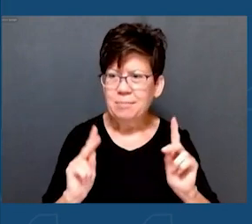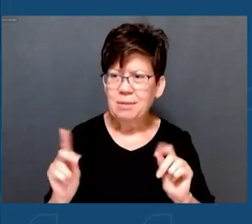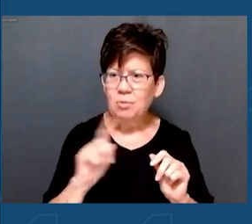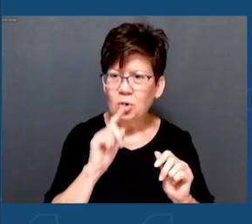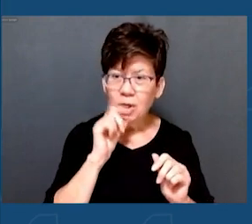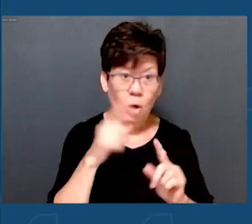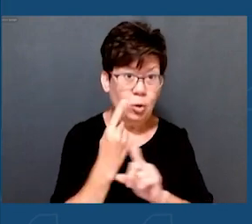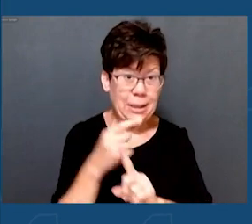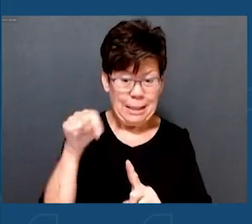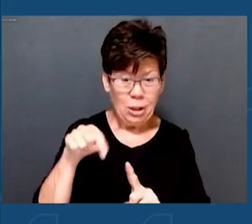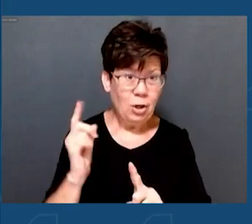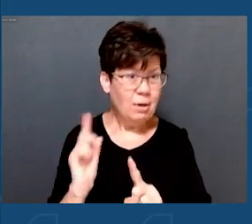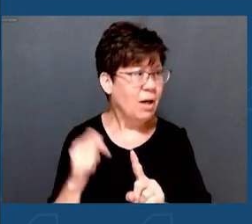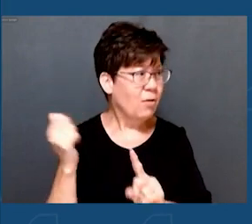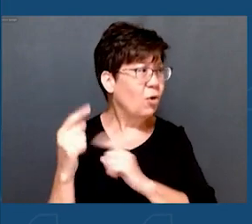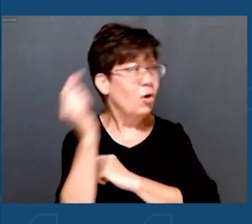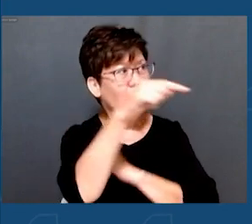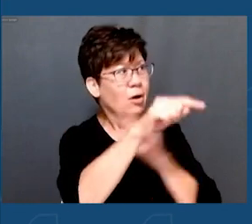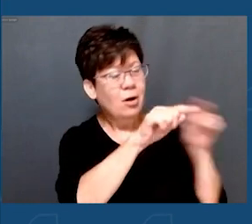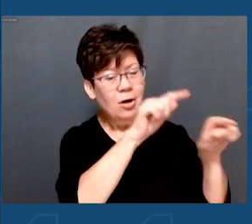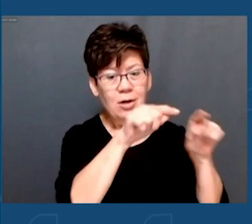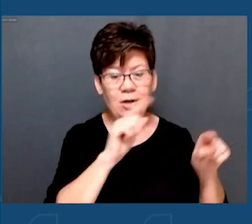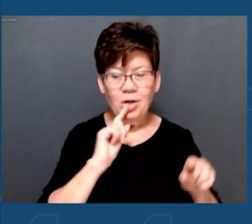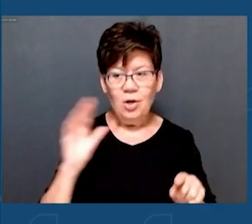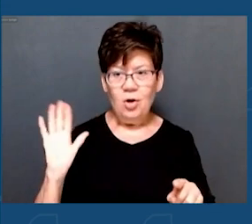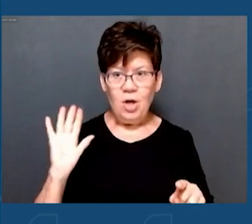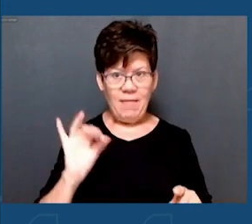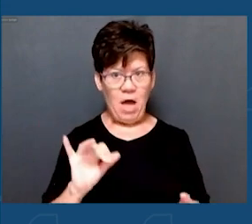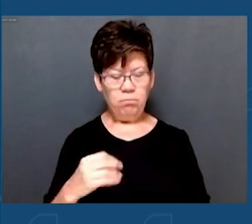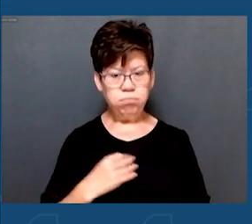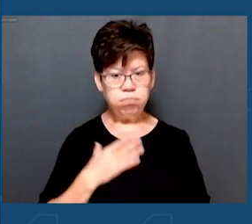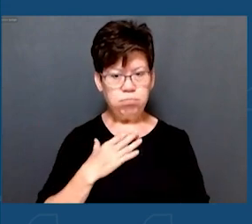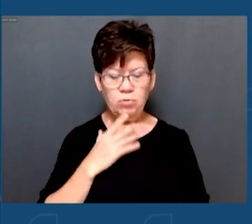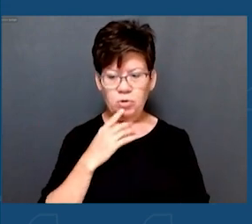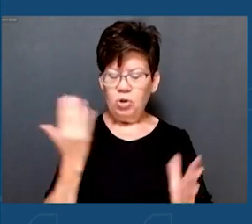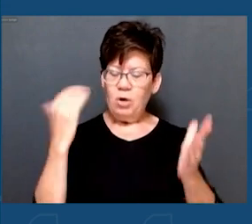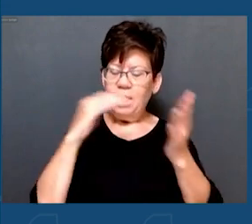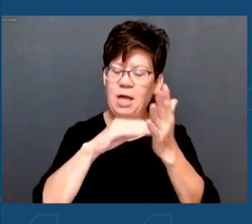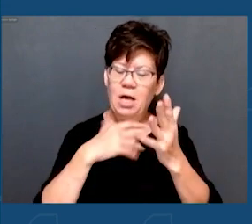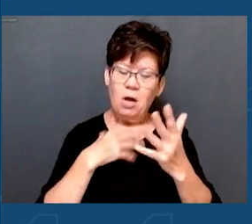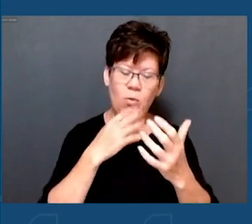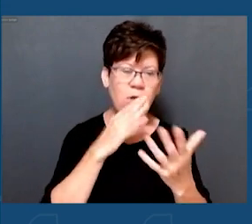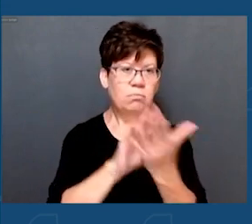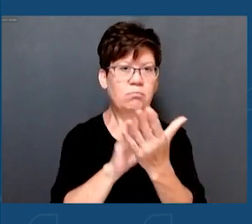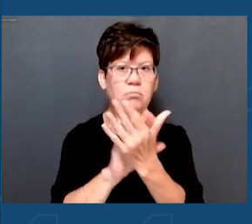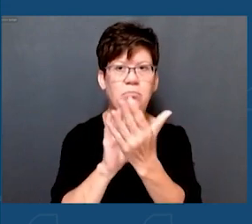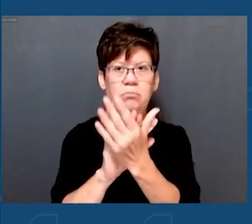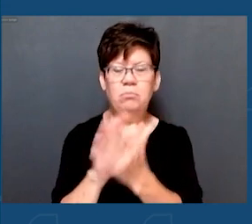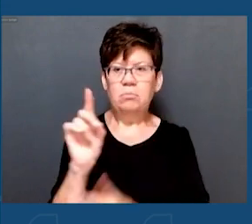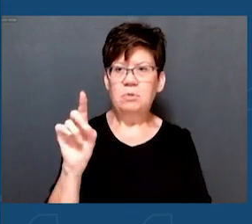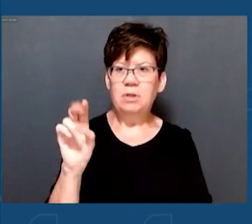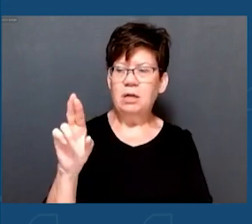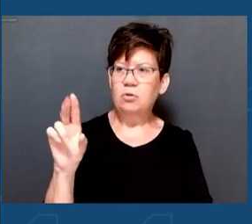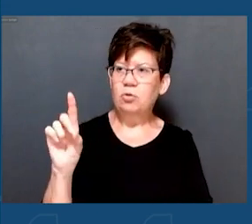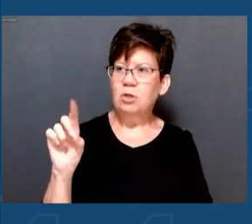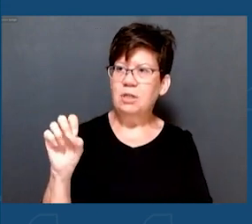been inspired by this place, but now more than ever before. So let's give a round of applause to our leader, Dr. Dewan.